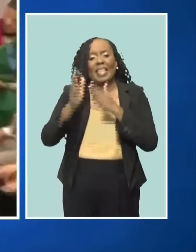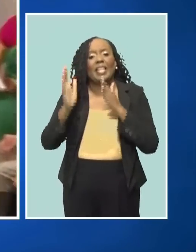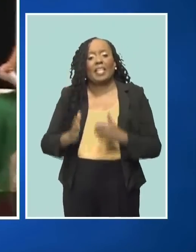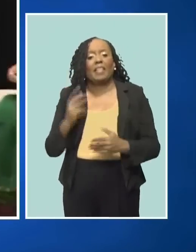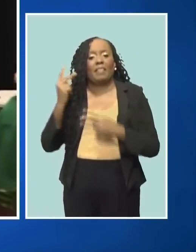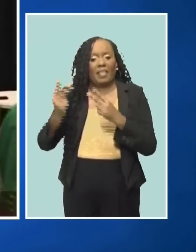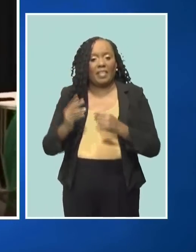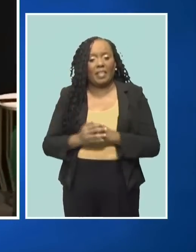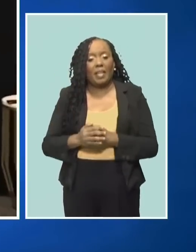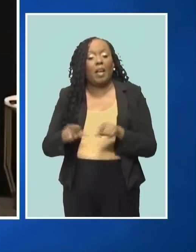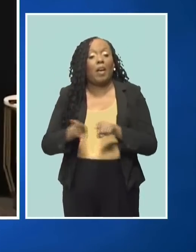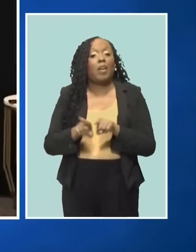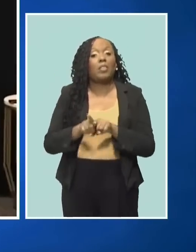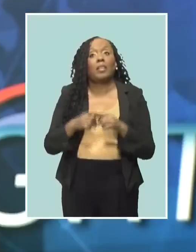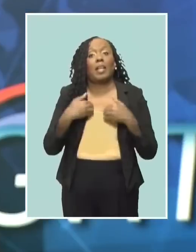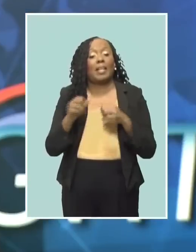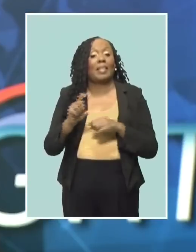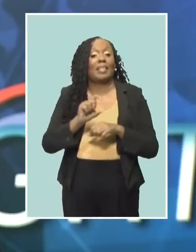leaders in Guyana.